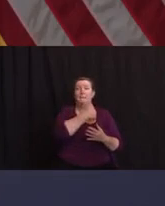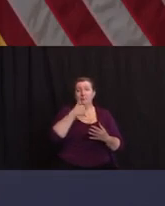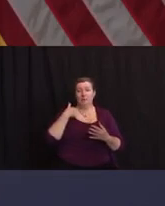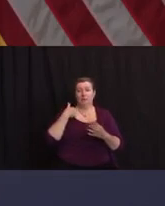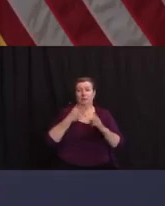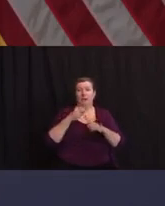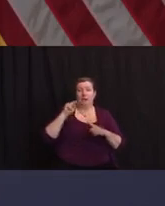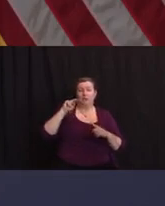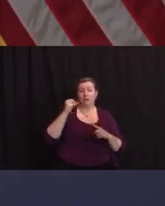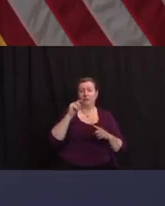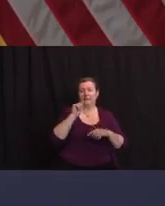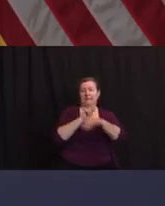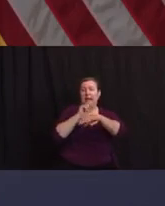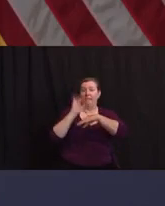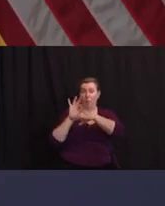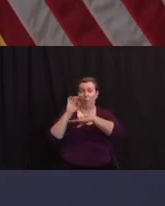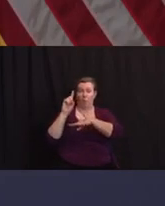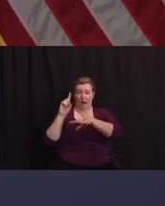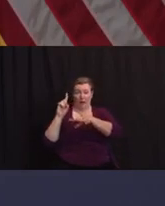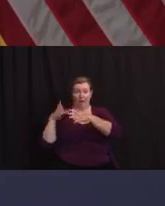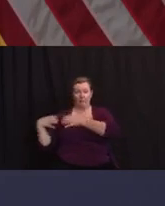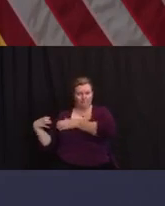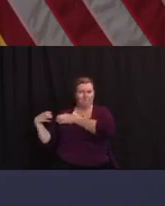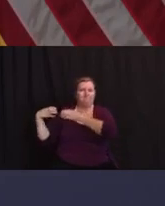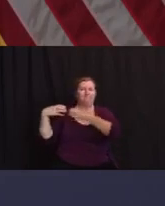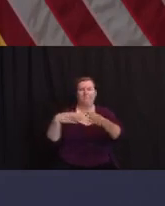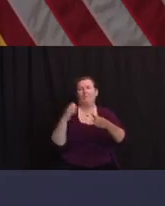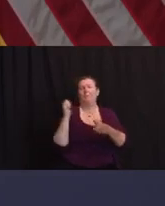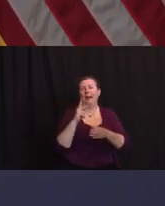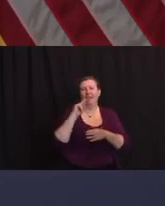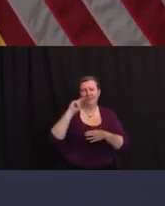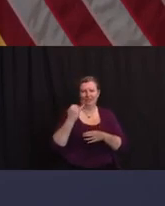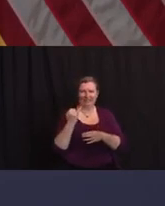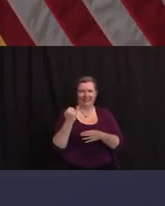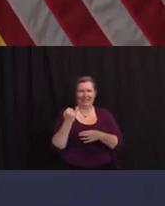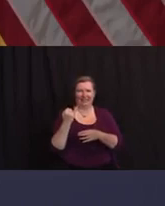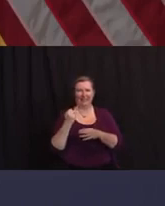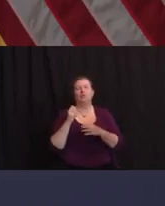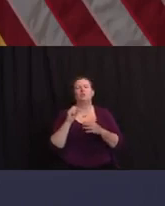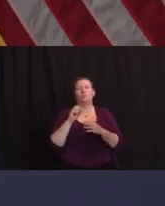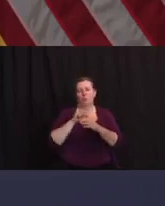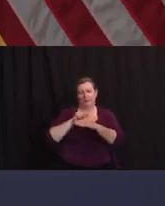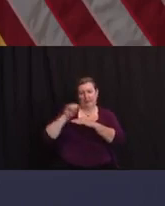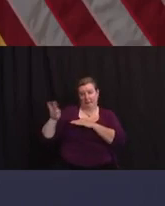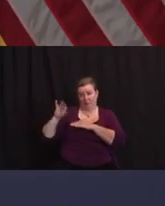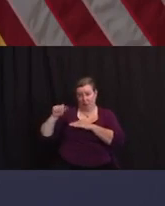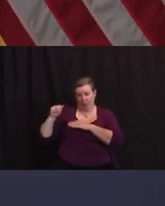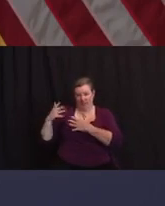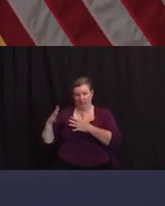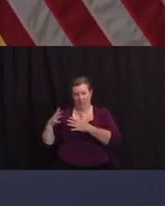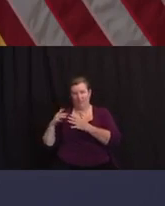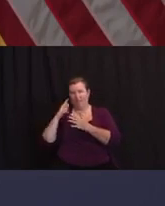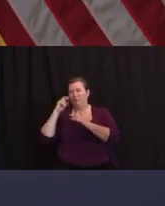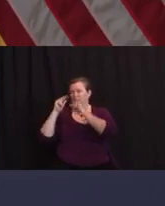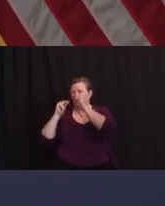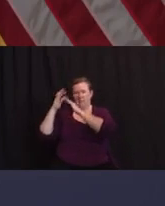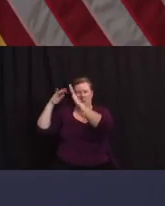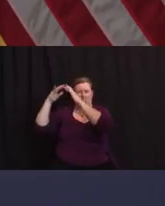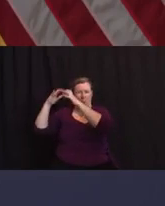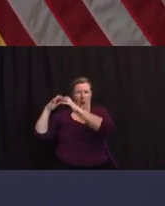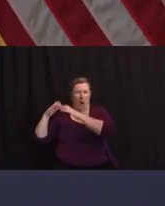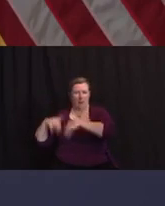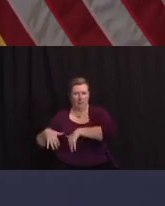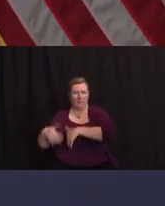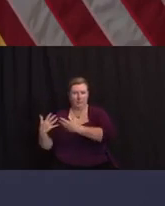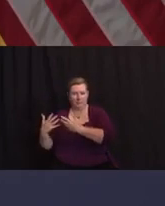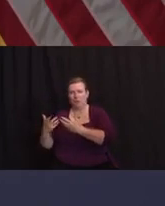did arrive back in Jersey from Florida's building collapse, and they did a phenomenal effort in